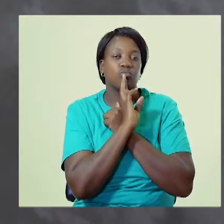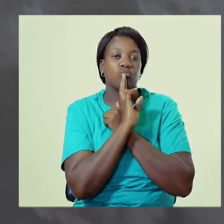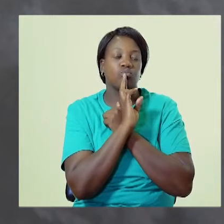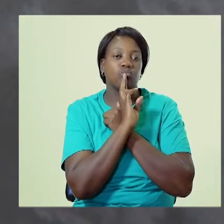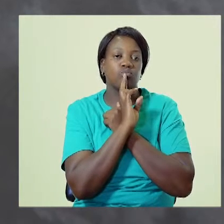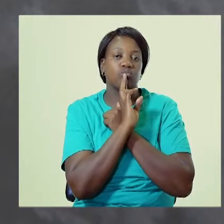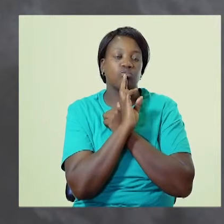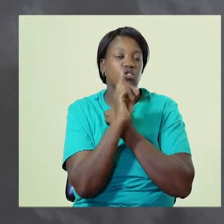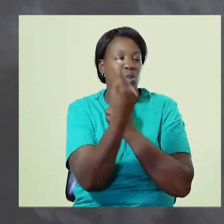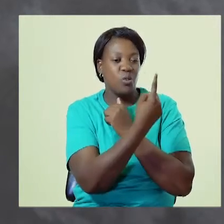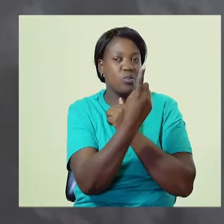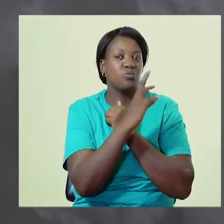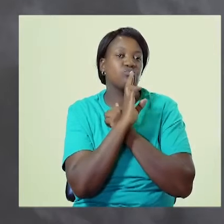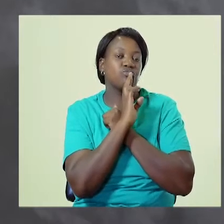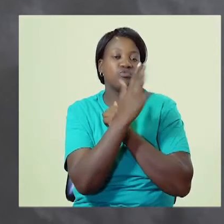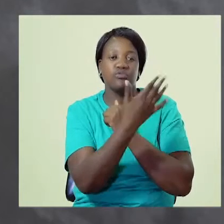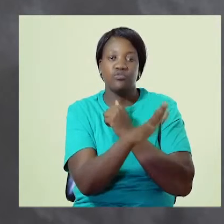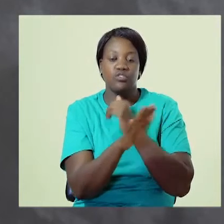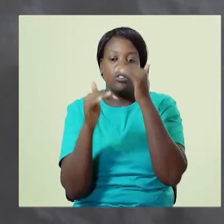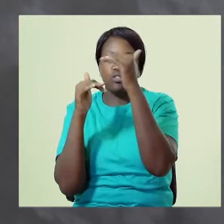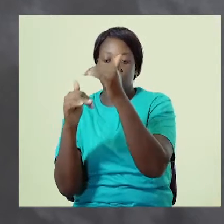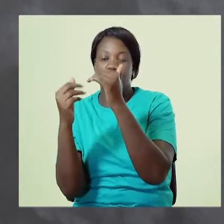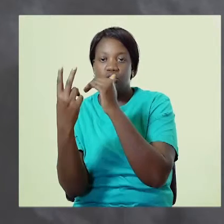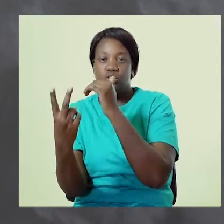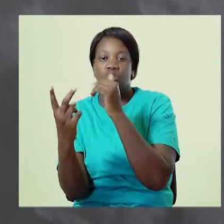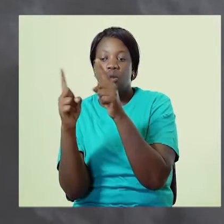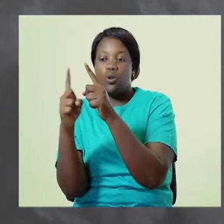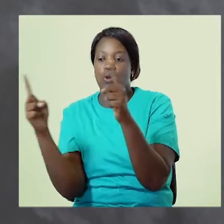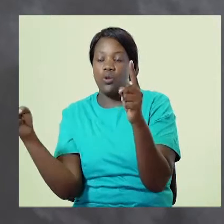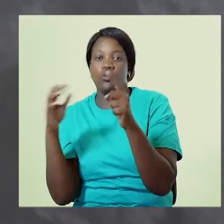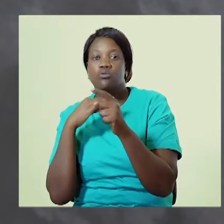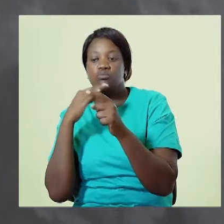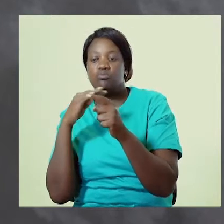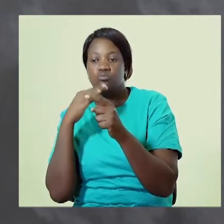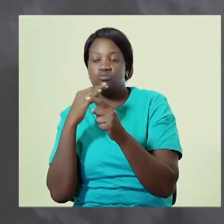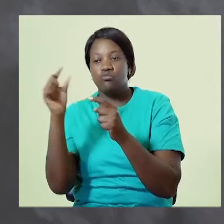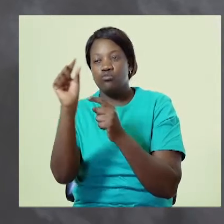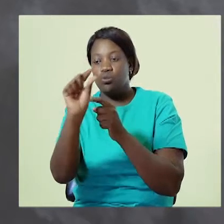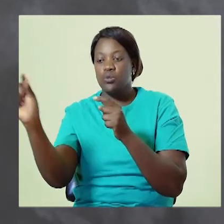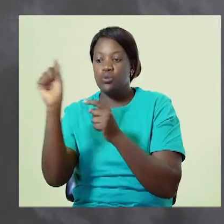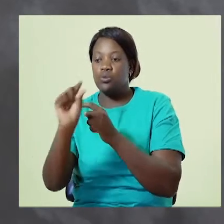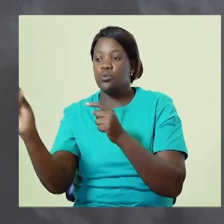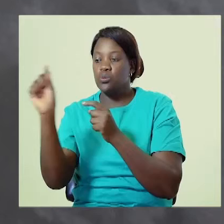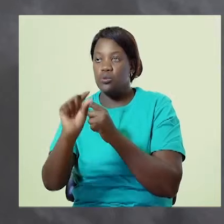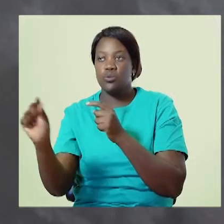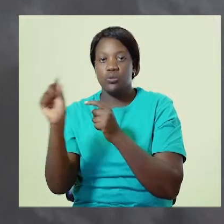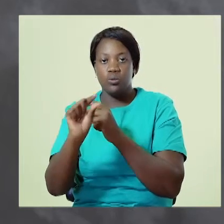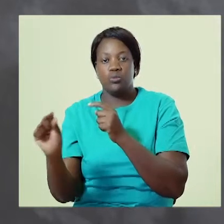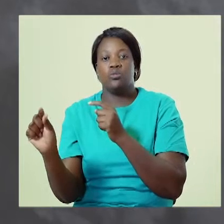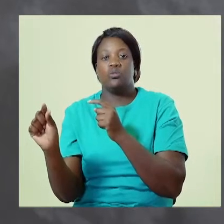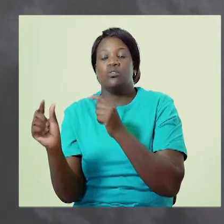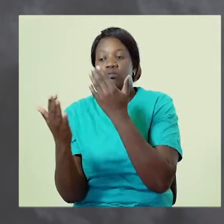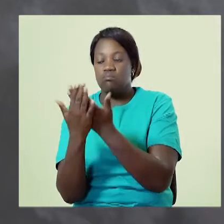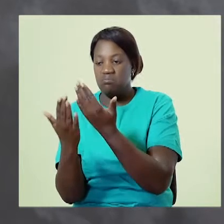the required answer. Section B is for long answers, where you have to write down sentences for the answers and even